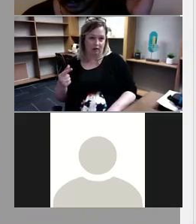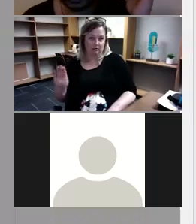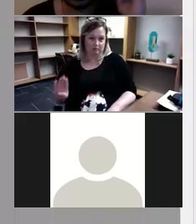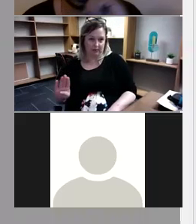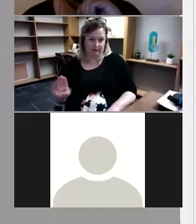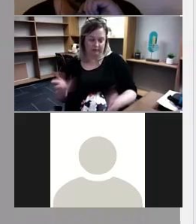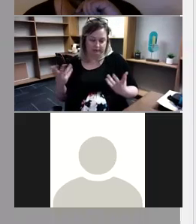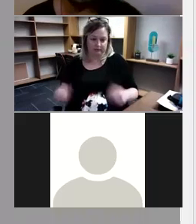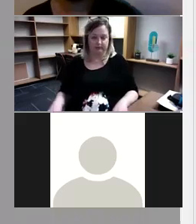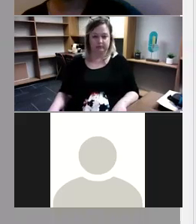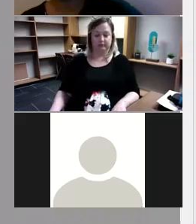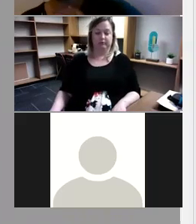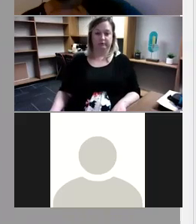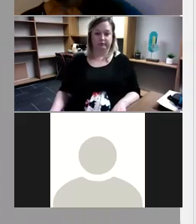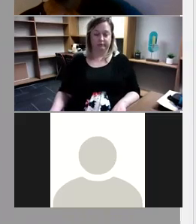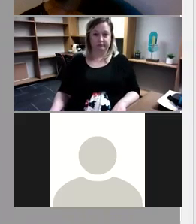Okay.